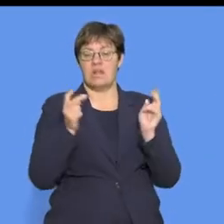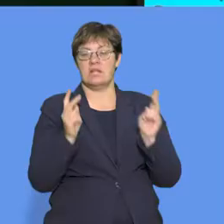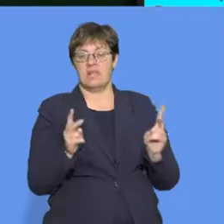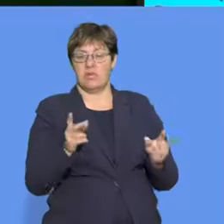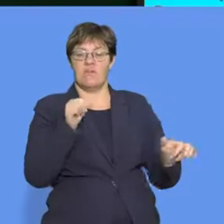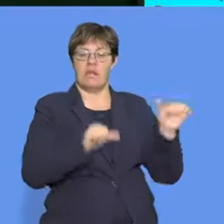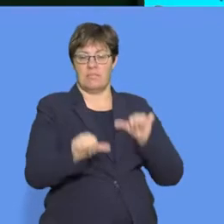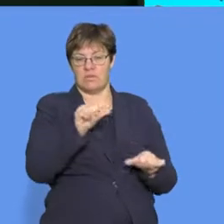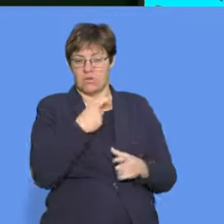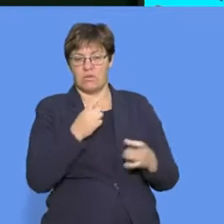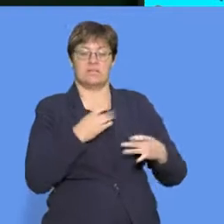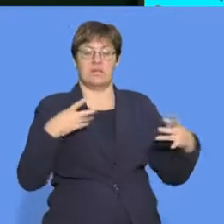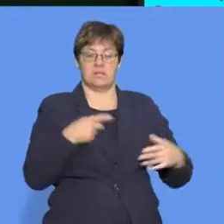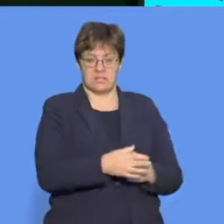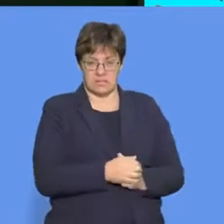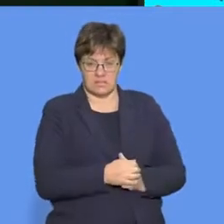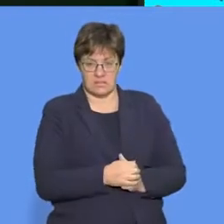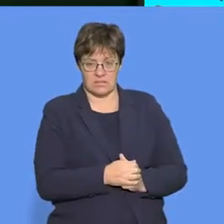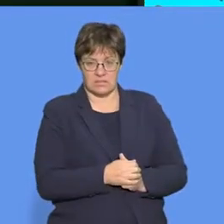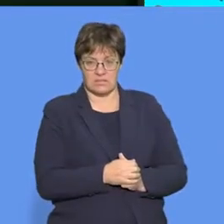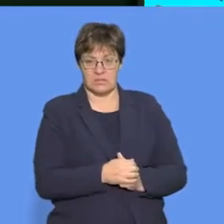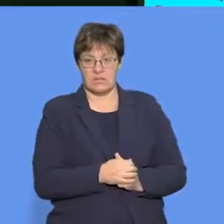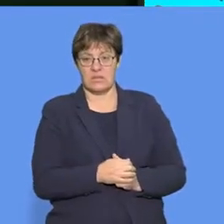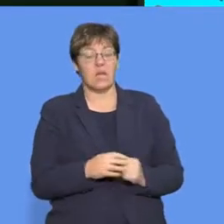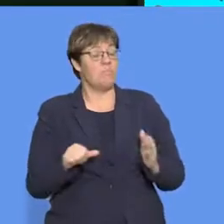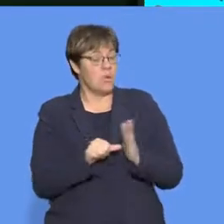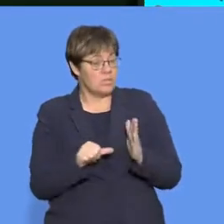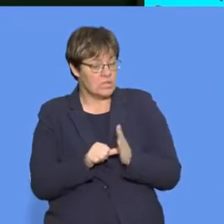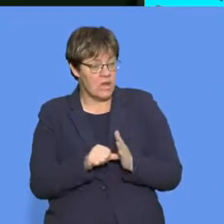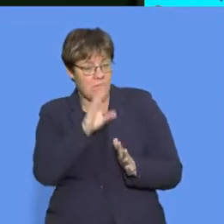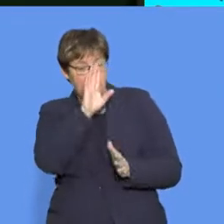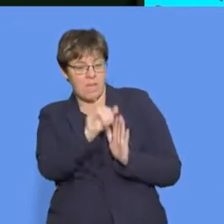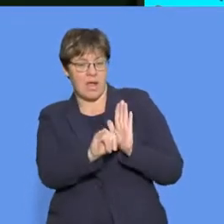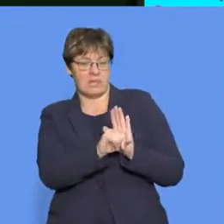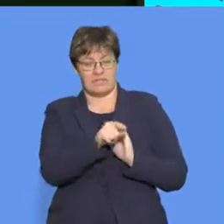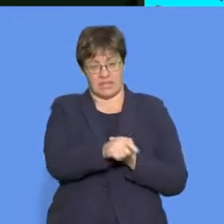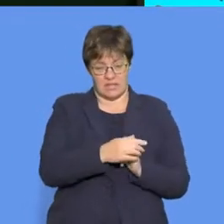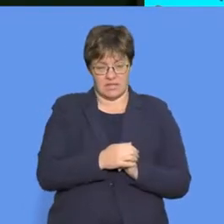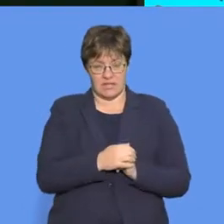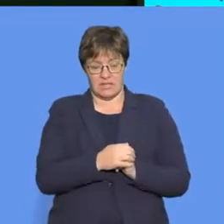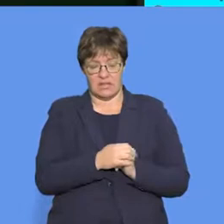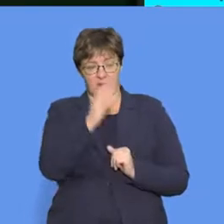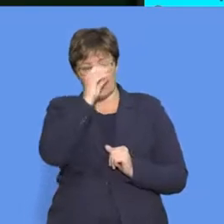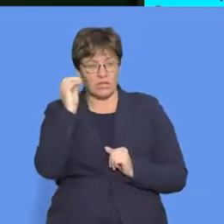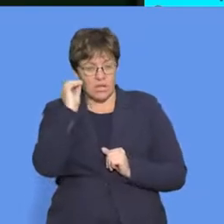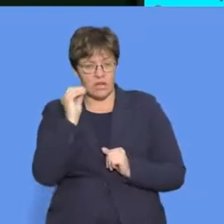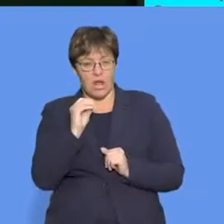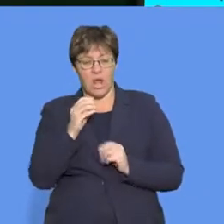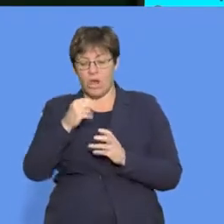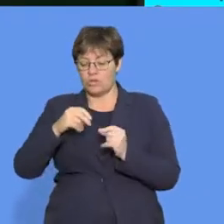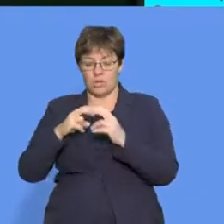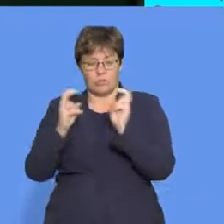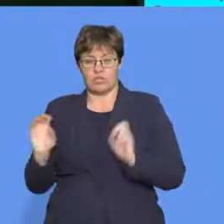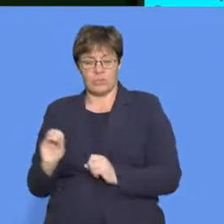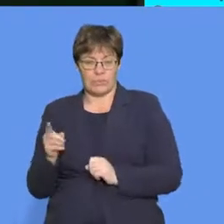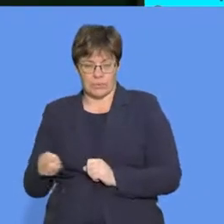nature of the chemicals that we started with. So very important that you be able to identify these cells. Notice there's no salt